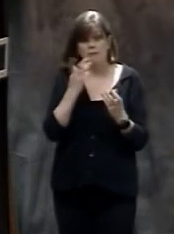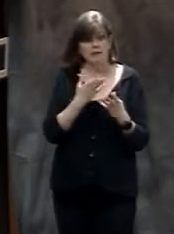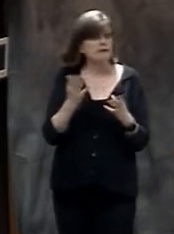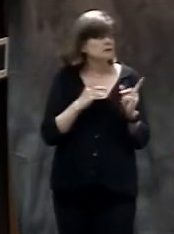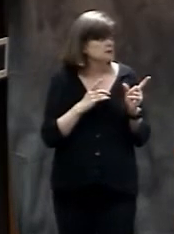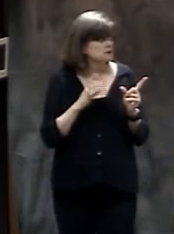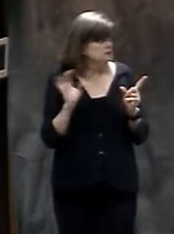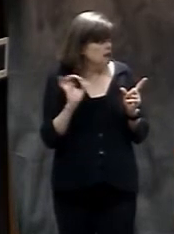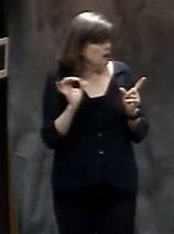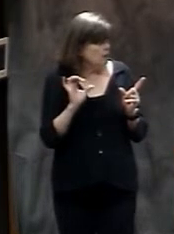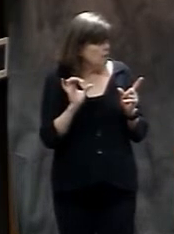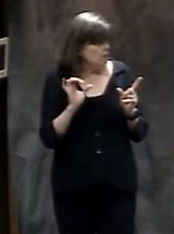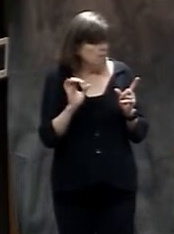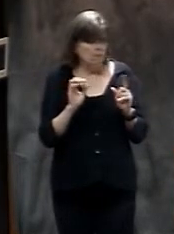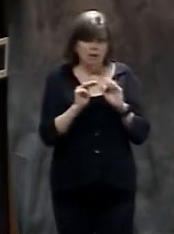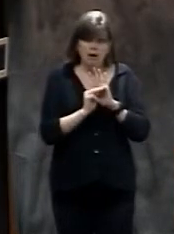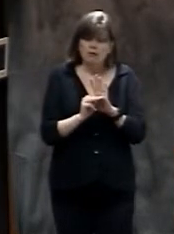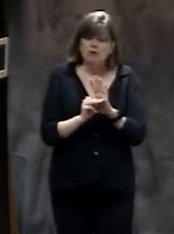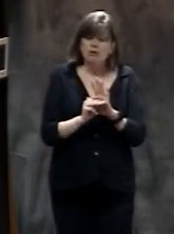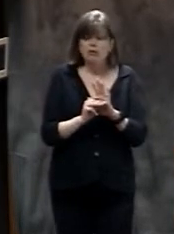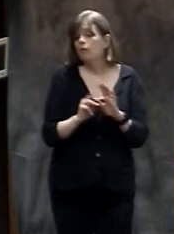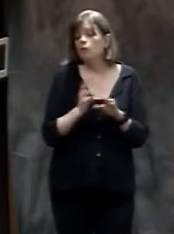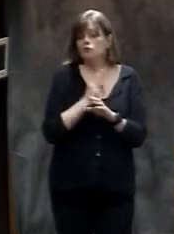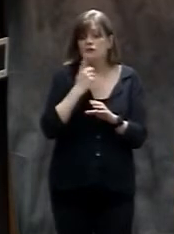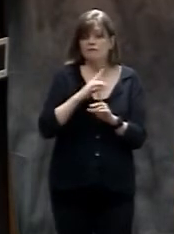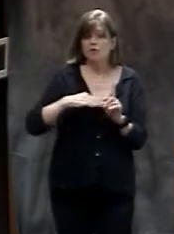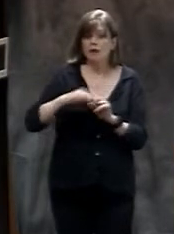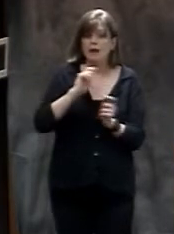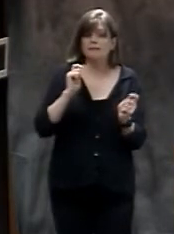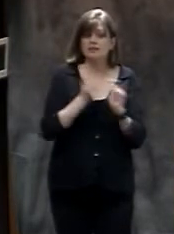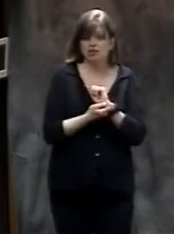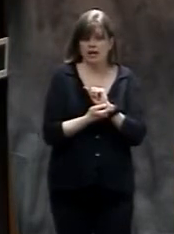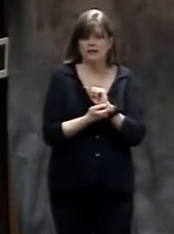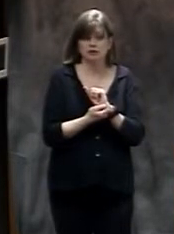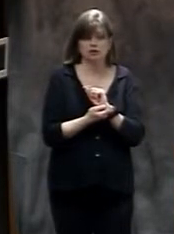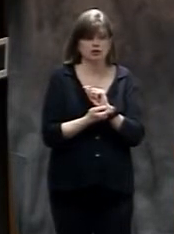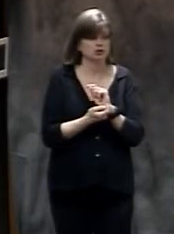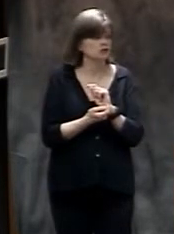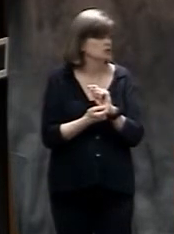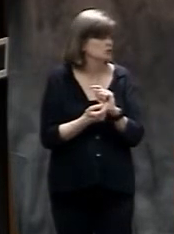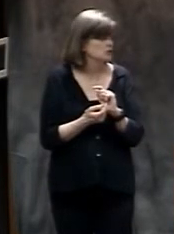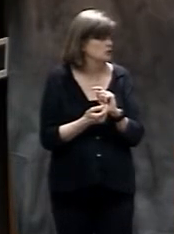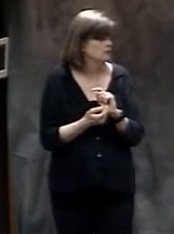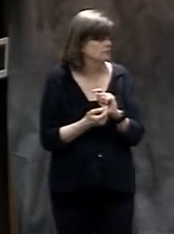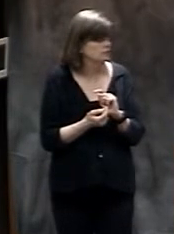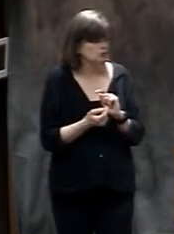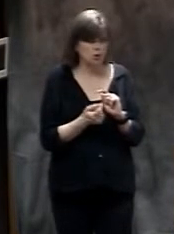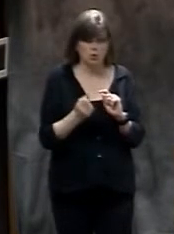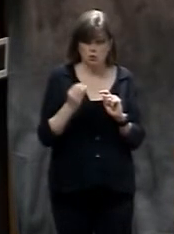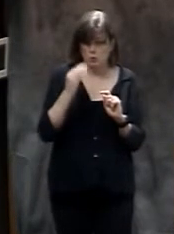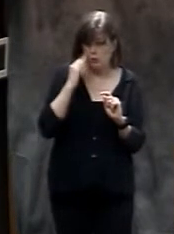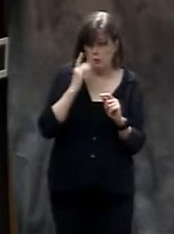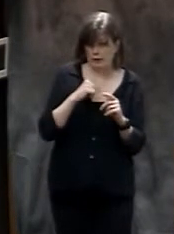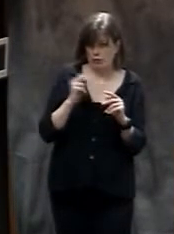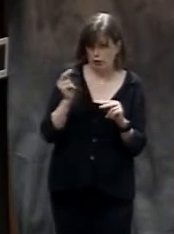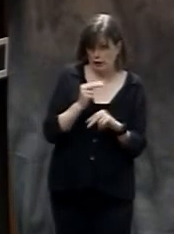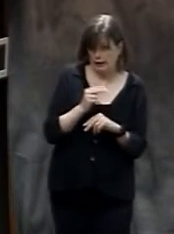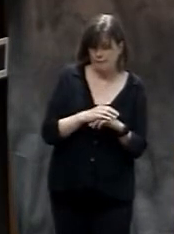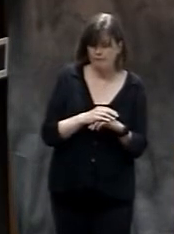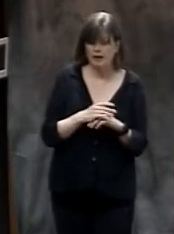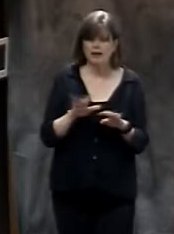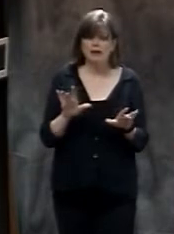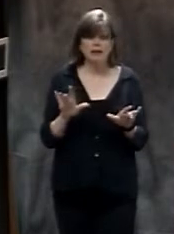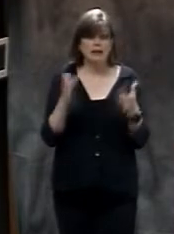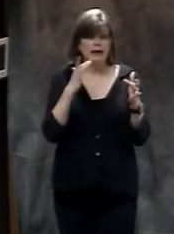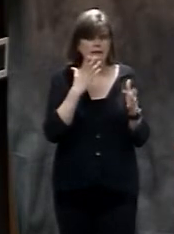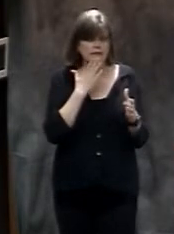model, and here we're using it for a climate change application. And so just to orient you with this map, the lighter colored shading on the